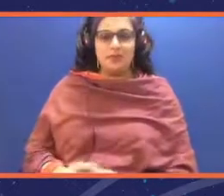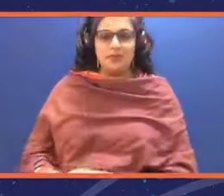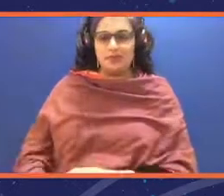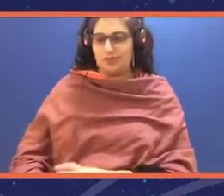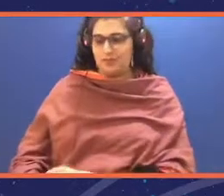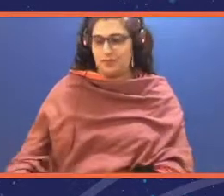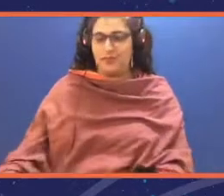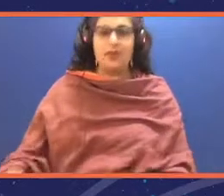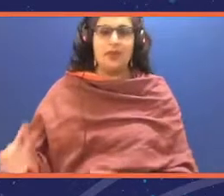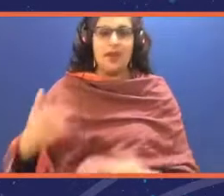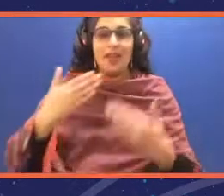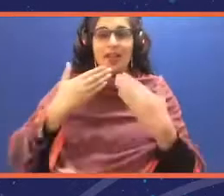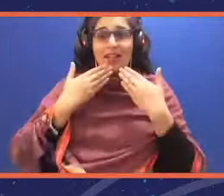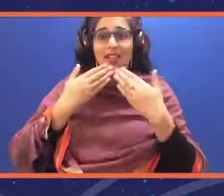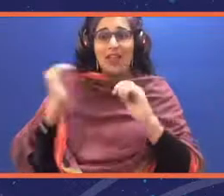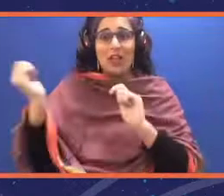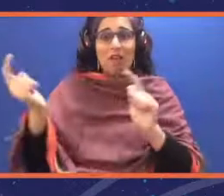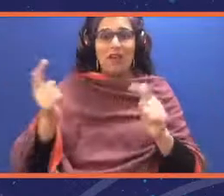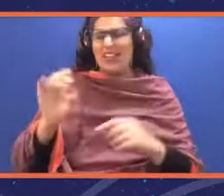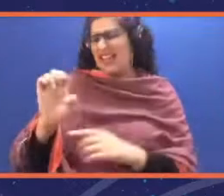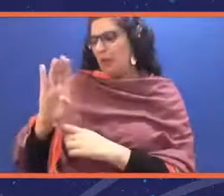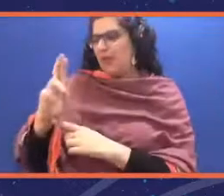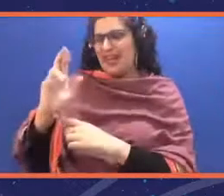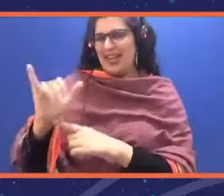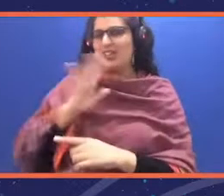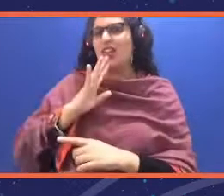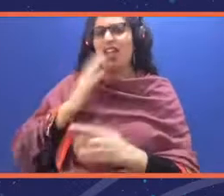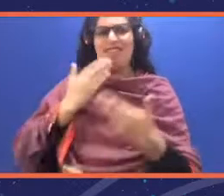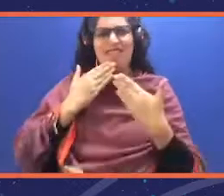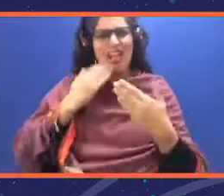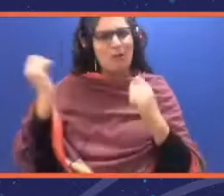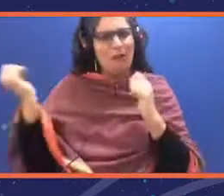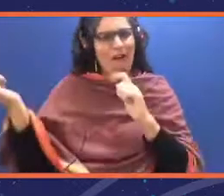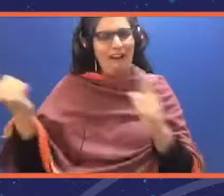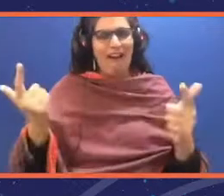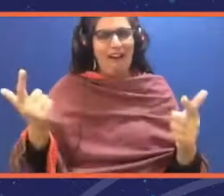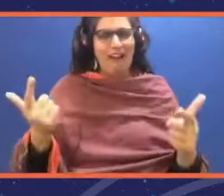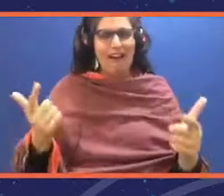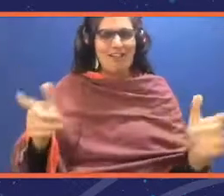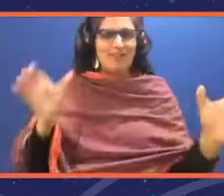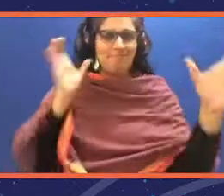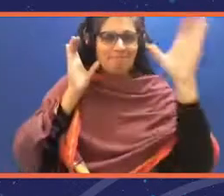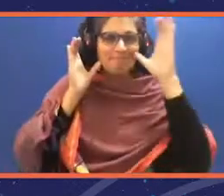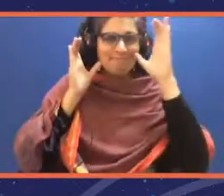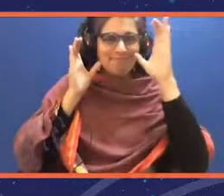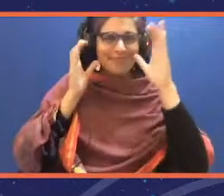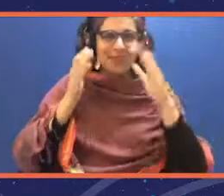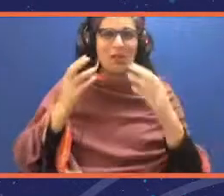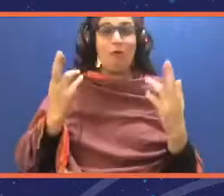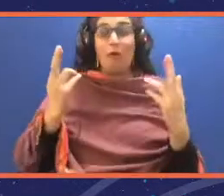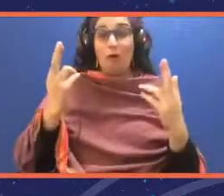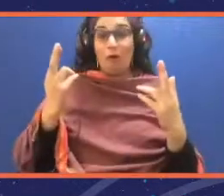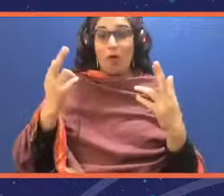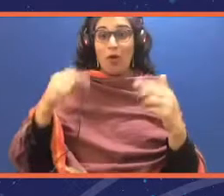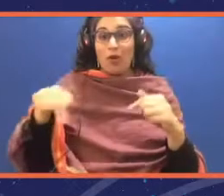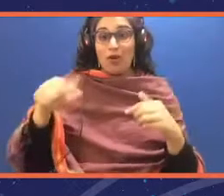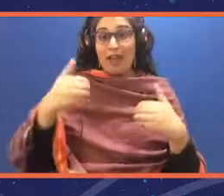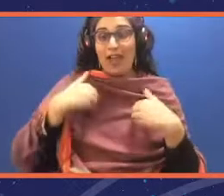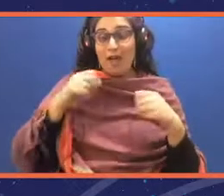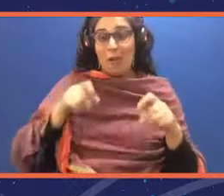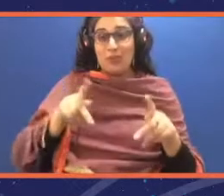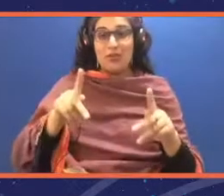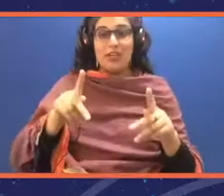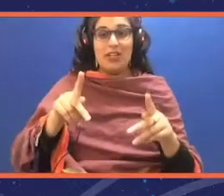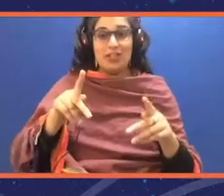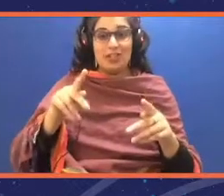Thank you all so much for listening to us. And we hope you get a chance to scroll through the website as